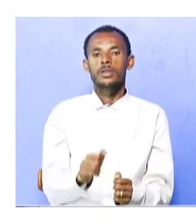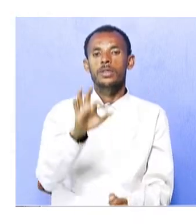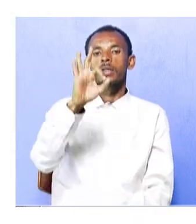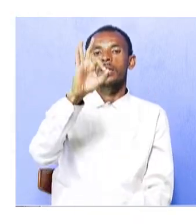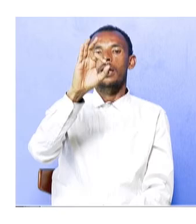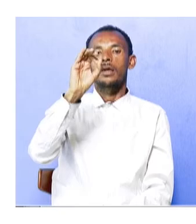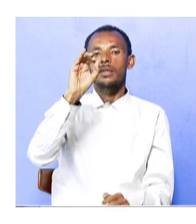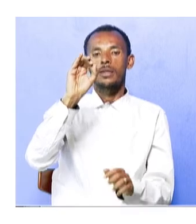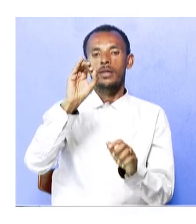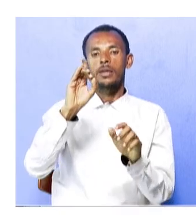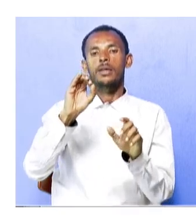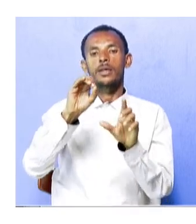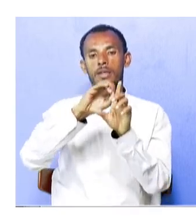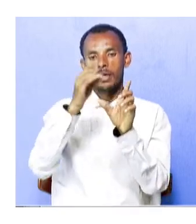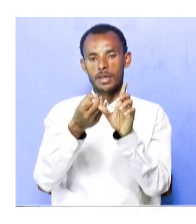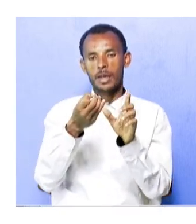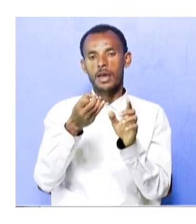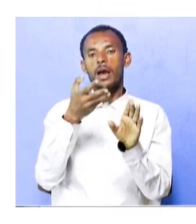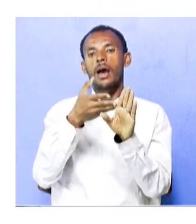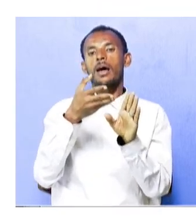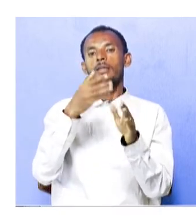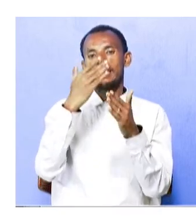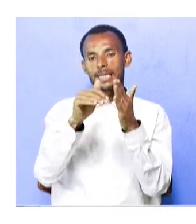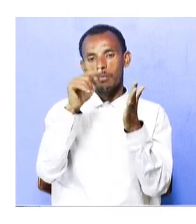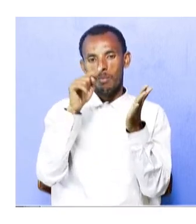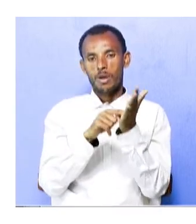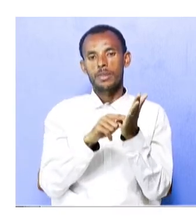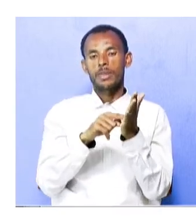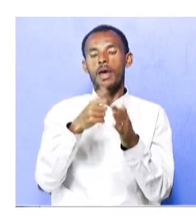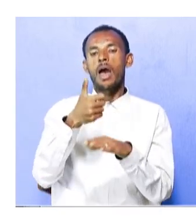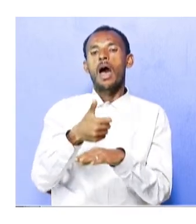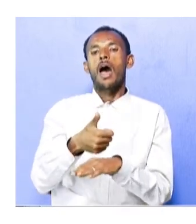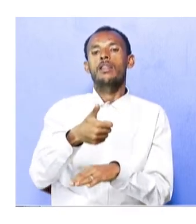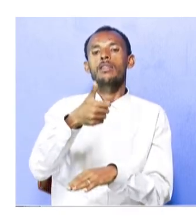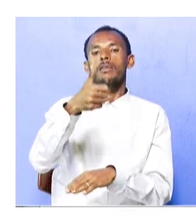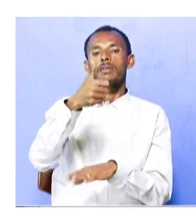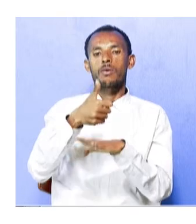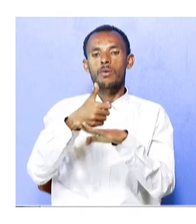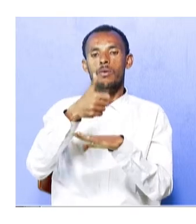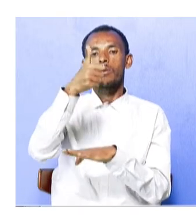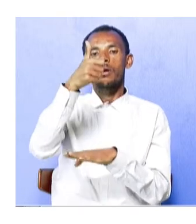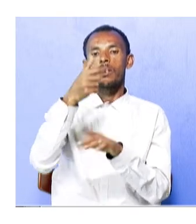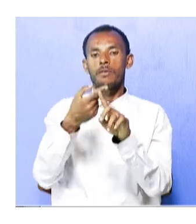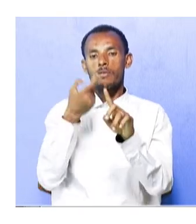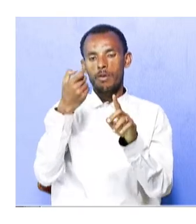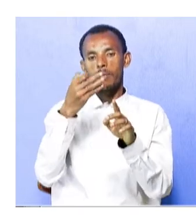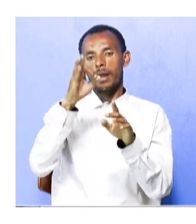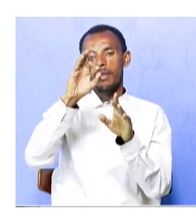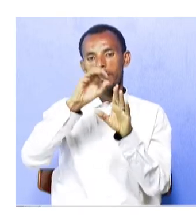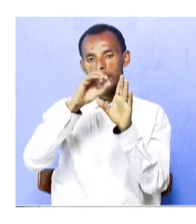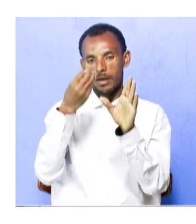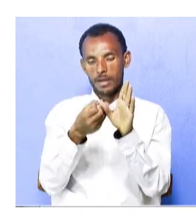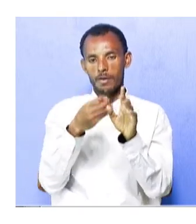90 degree at some point, okay, with an altitude drawn from the from 90 degree to the